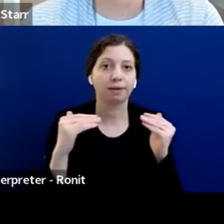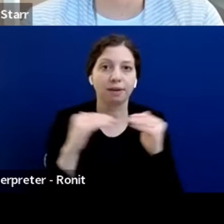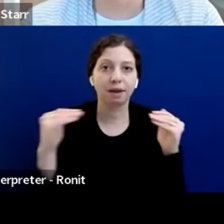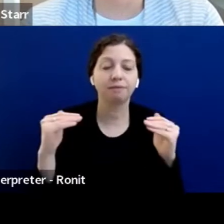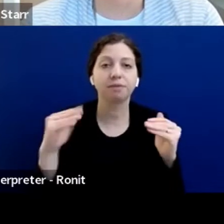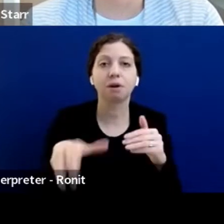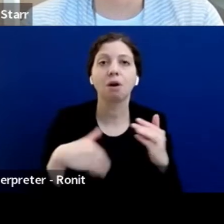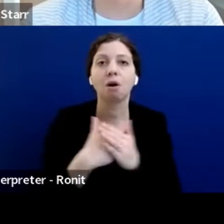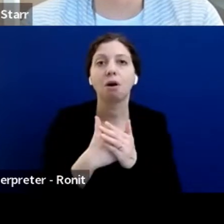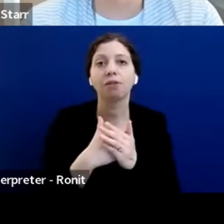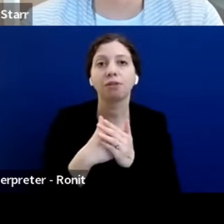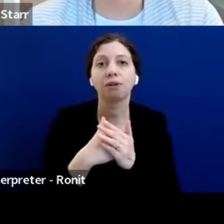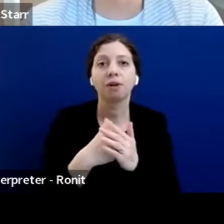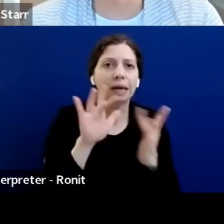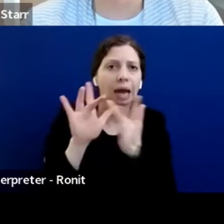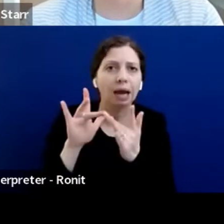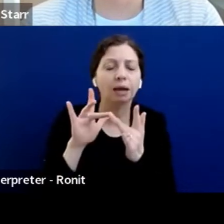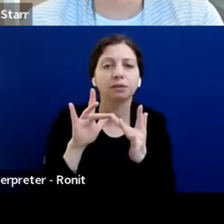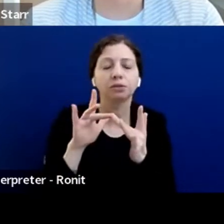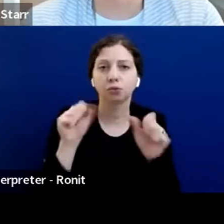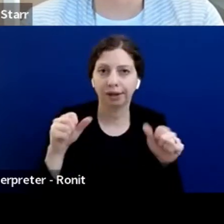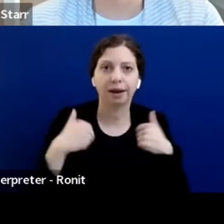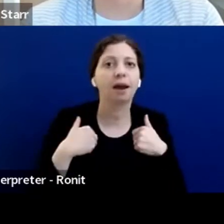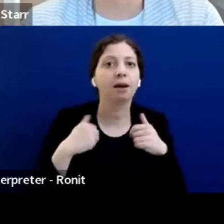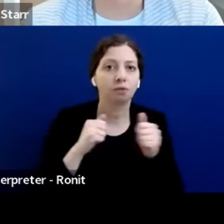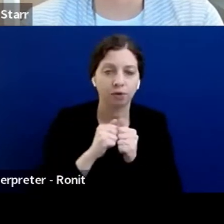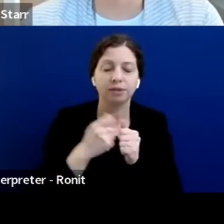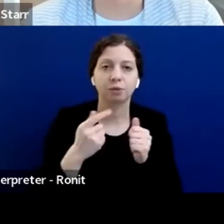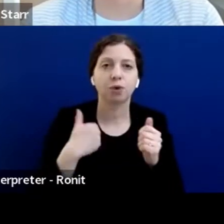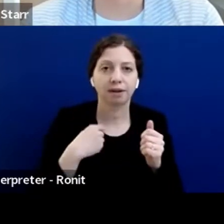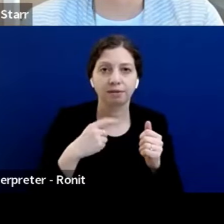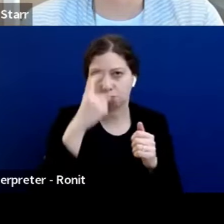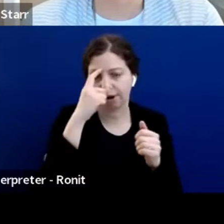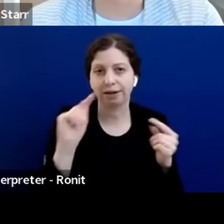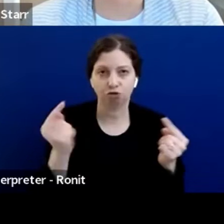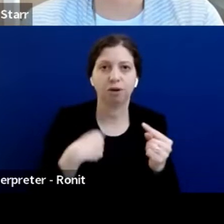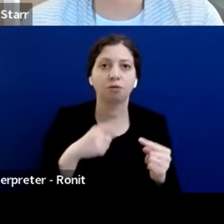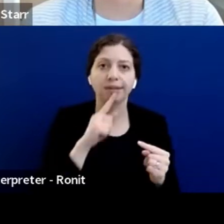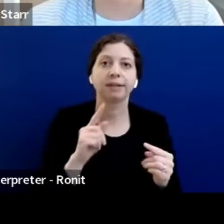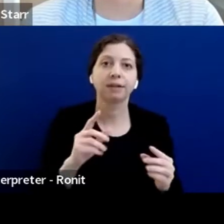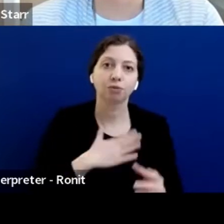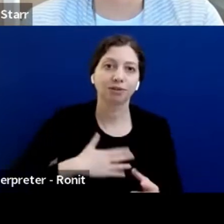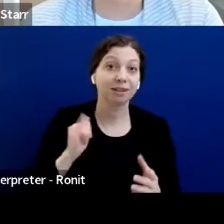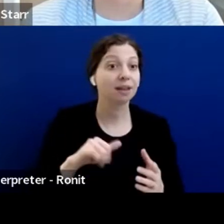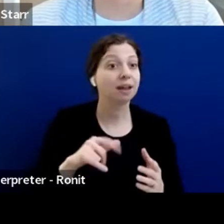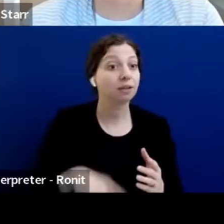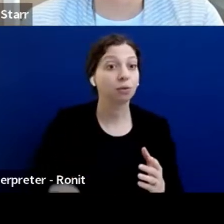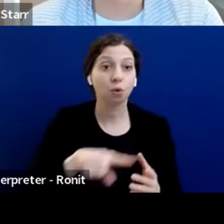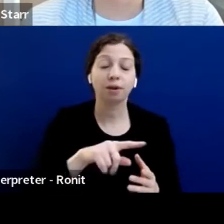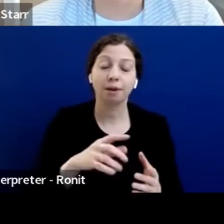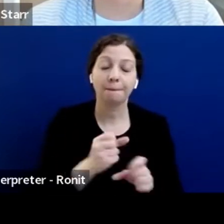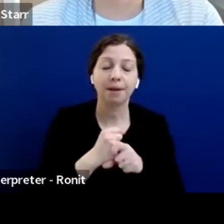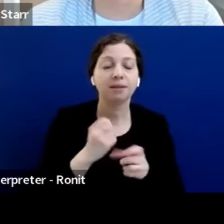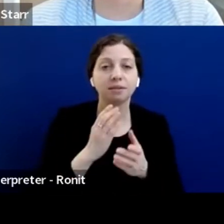all those points of contact you can have with somebody that has a brain injury. I really appreciate that. You guys have made some